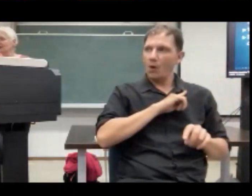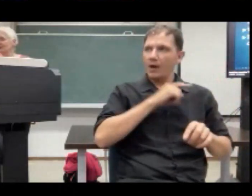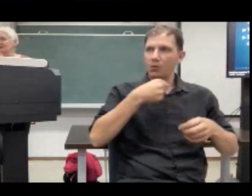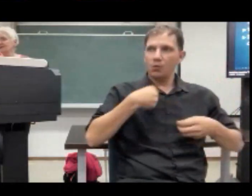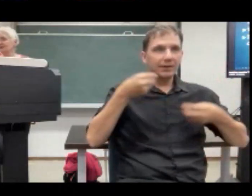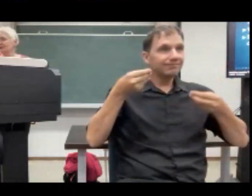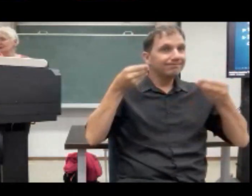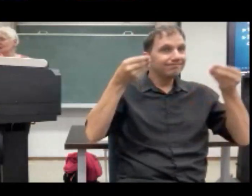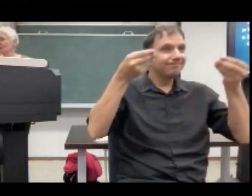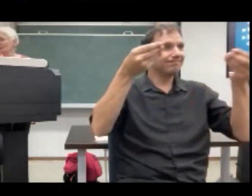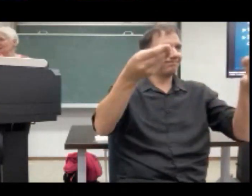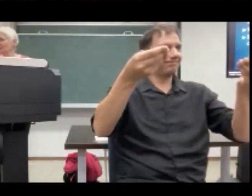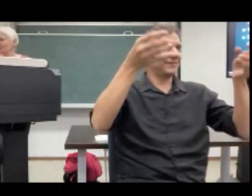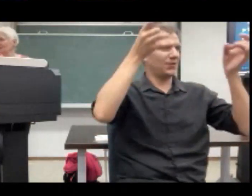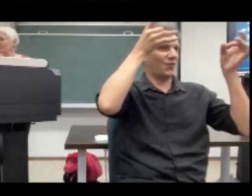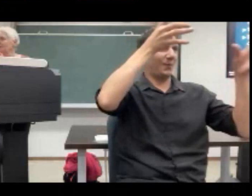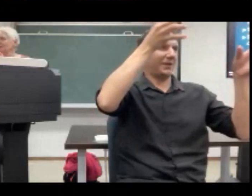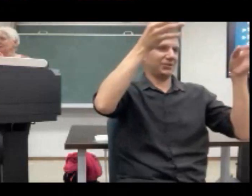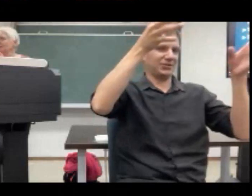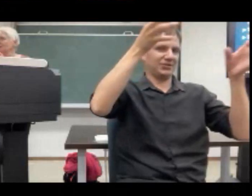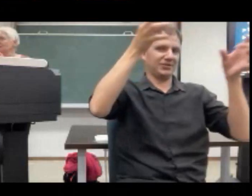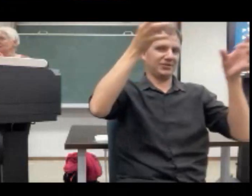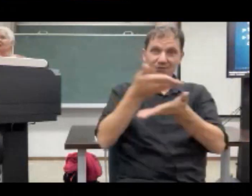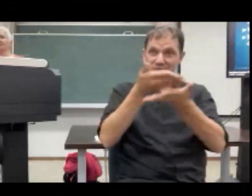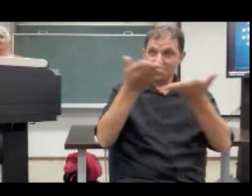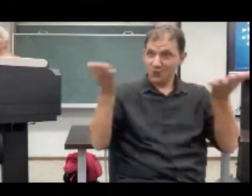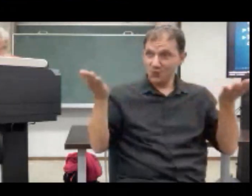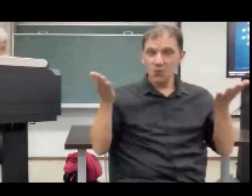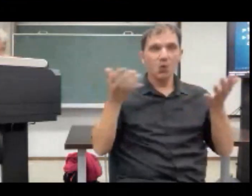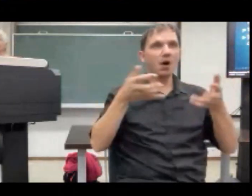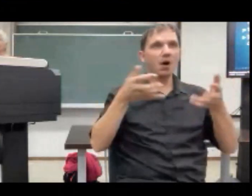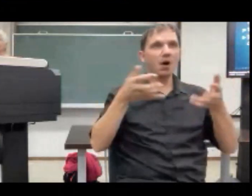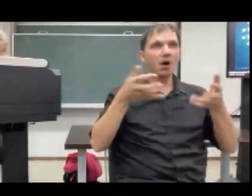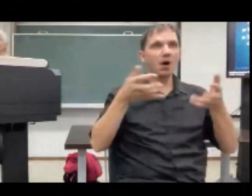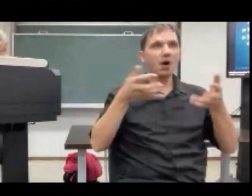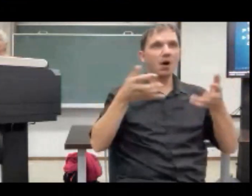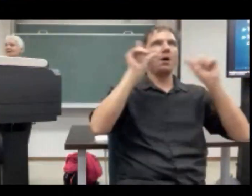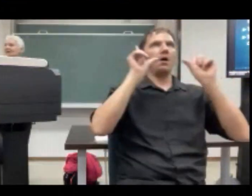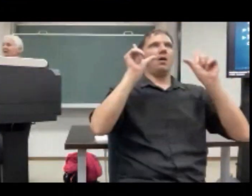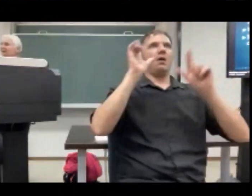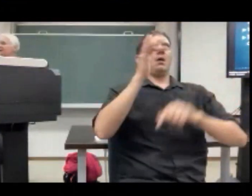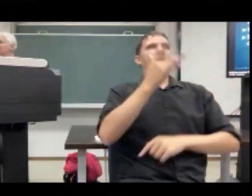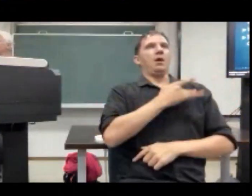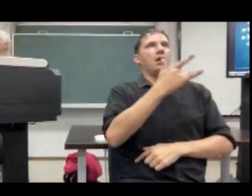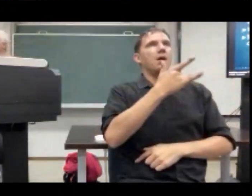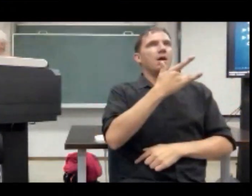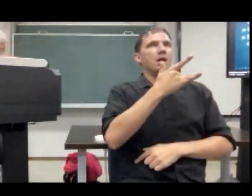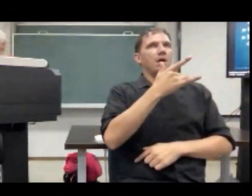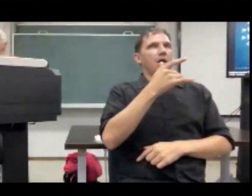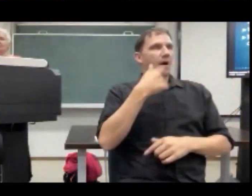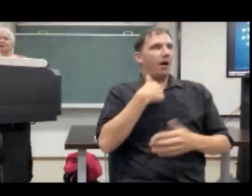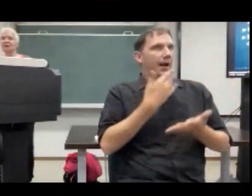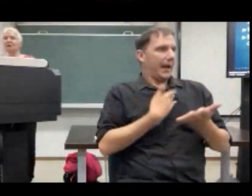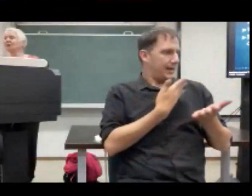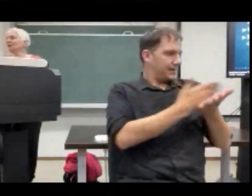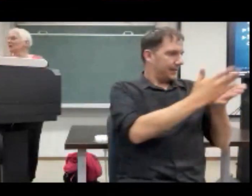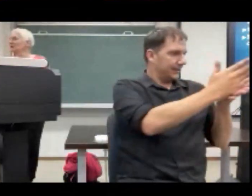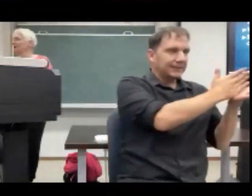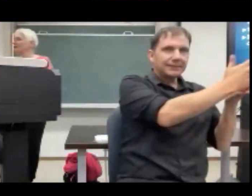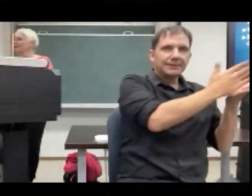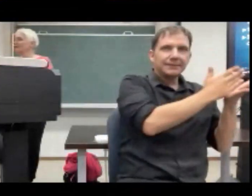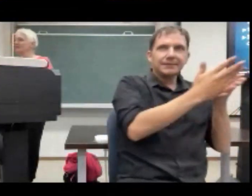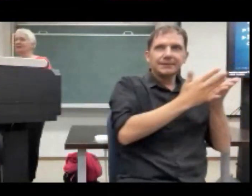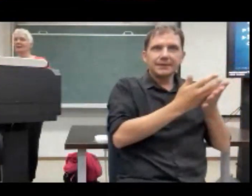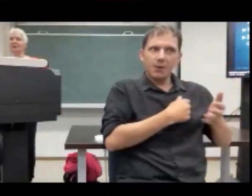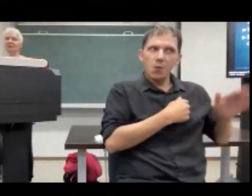You can pass this information on. I don't know if those of you within linguistics who have done sign language modules, you will